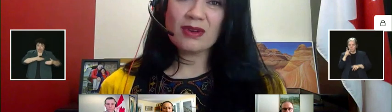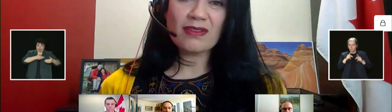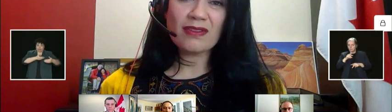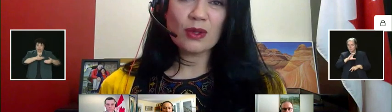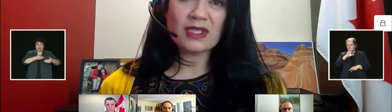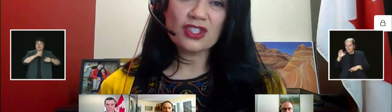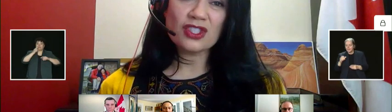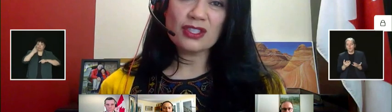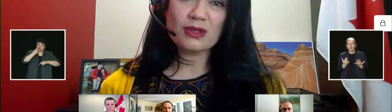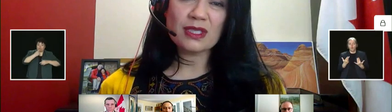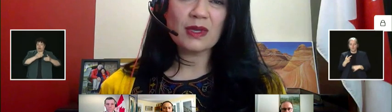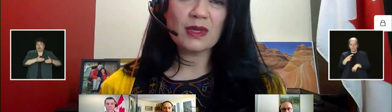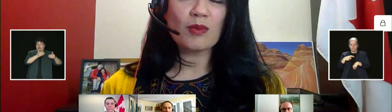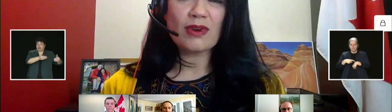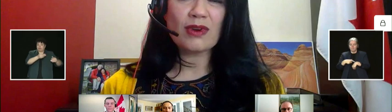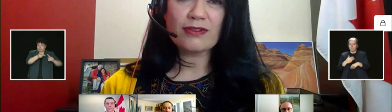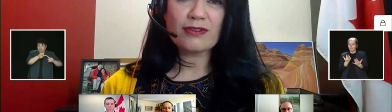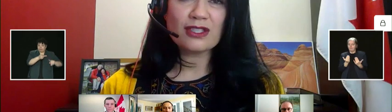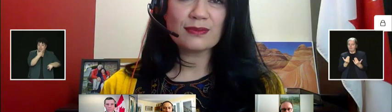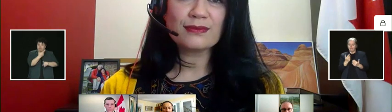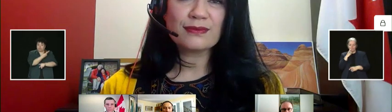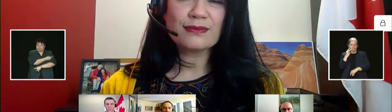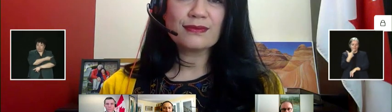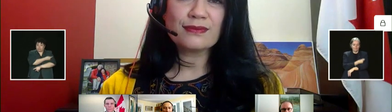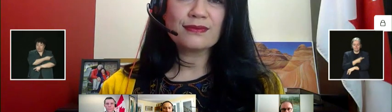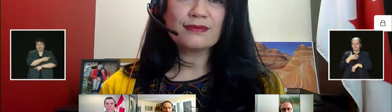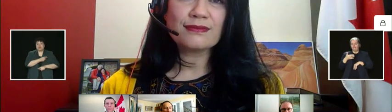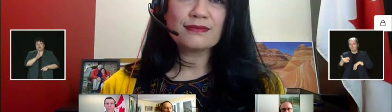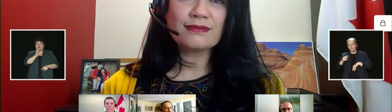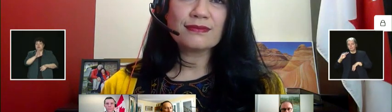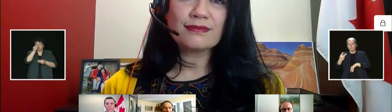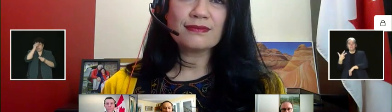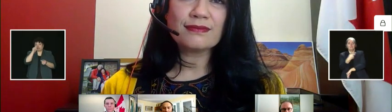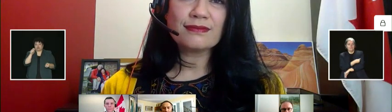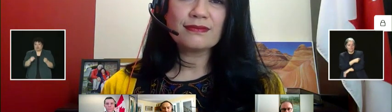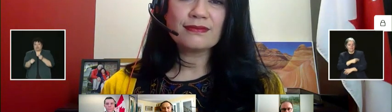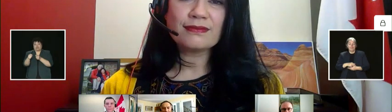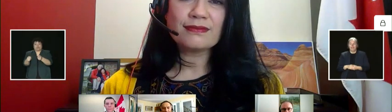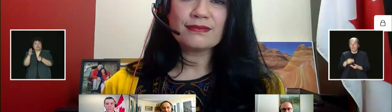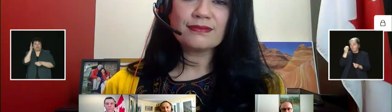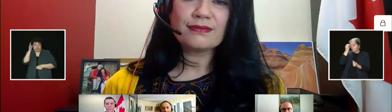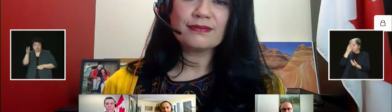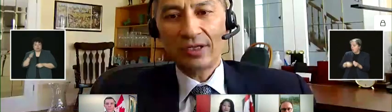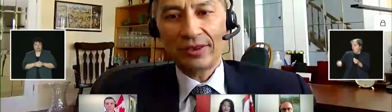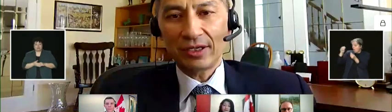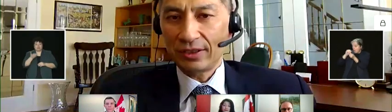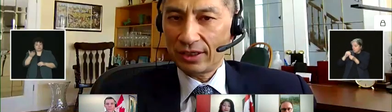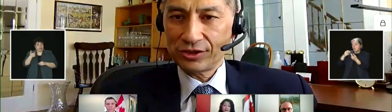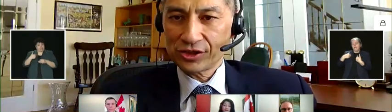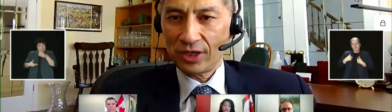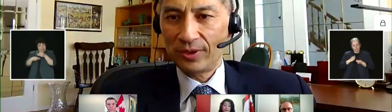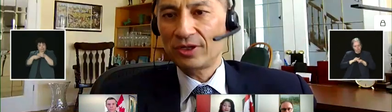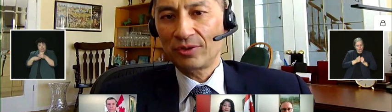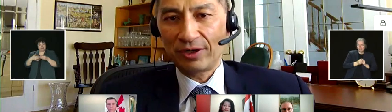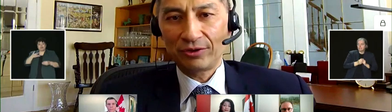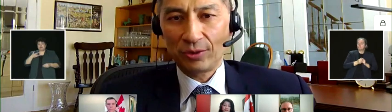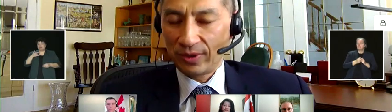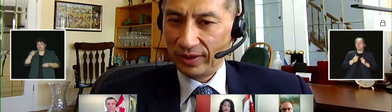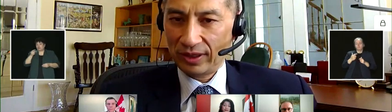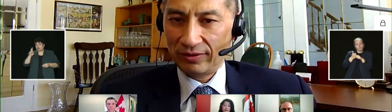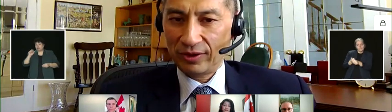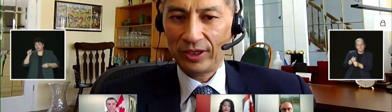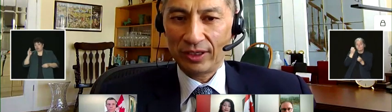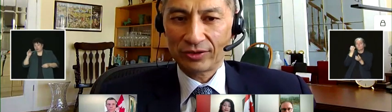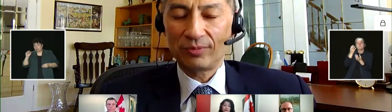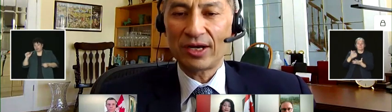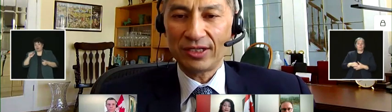to evolve those and change those as we get more information. Yeah, it's Dr. Njoo. Maybe I'll just add on. I think Dr. Sharma and Dr. Berthiaume are